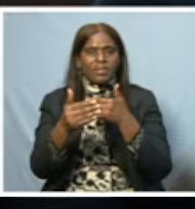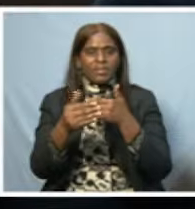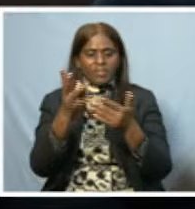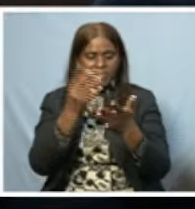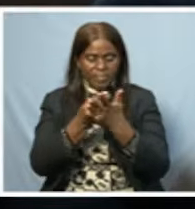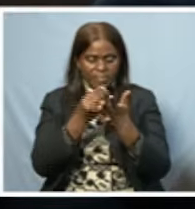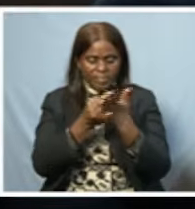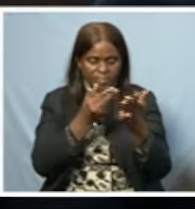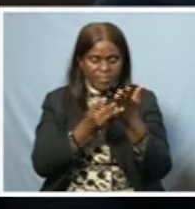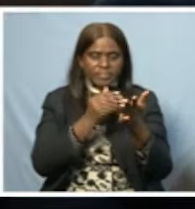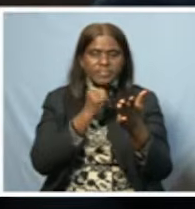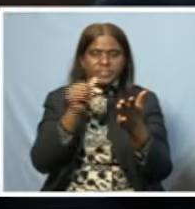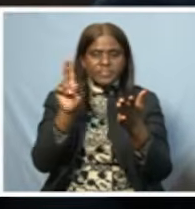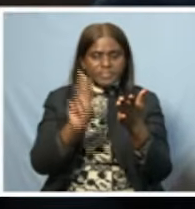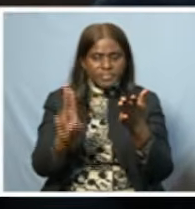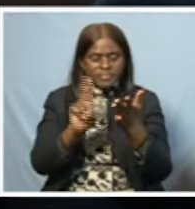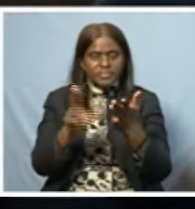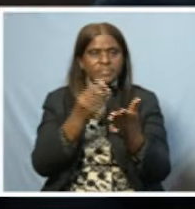unspent money